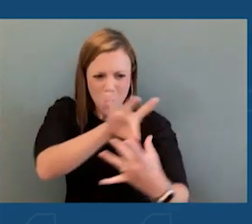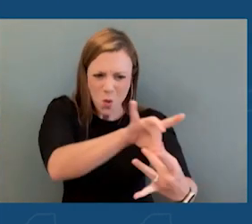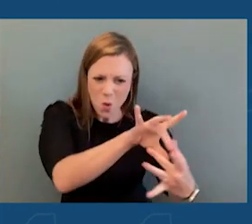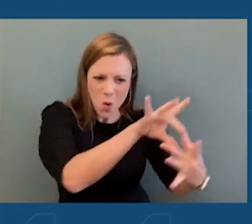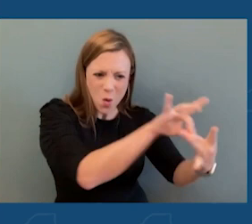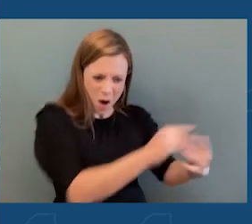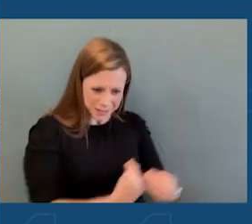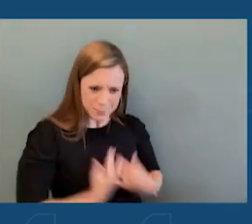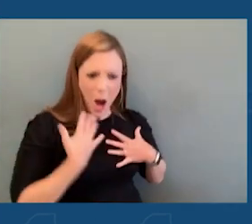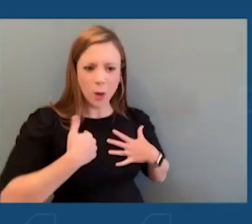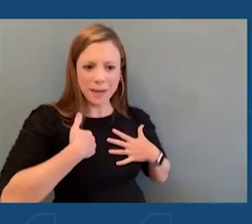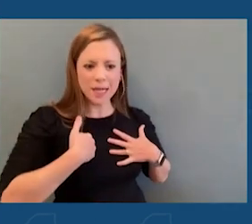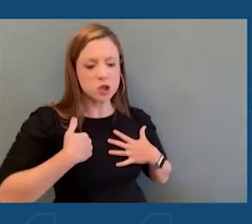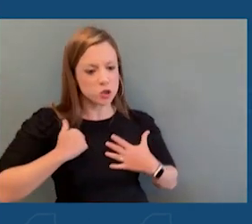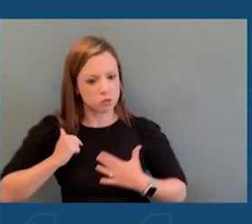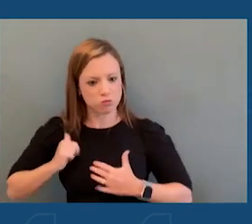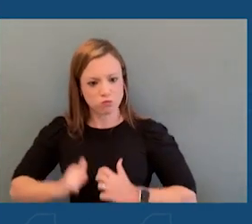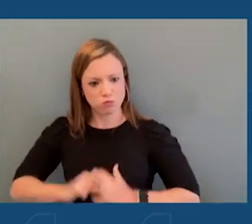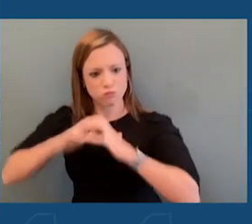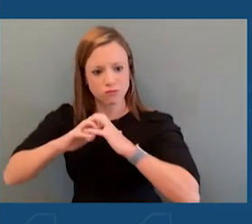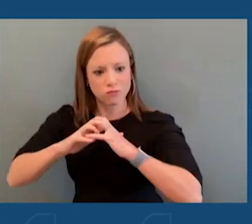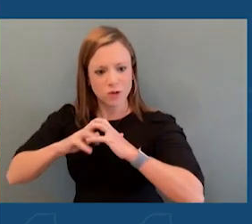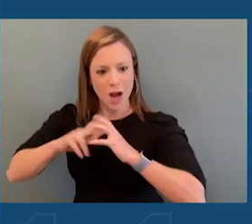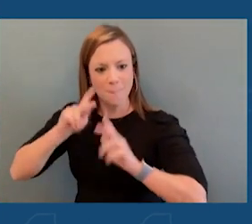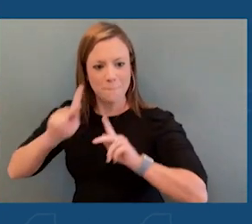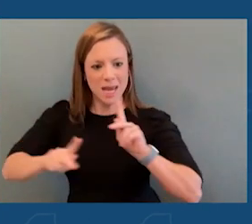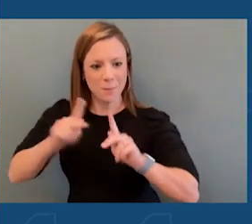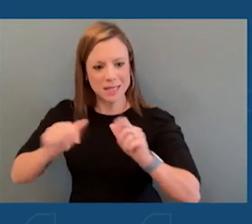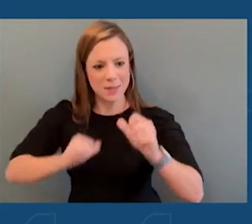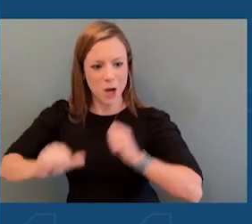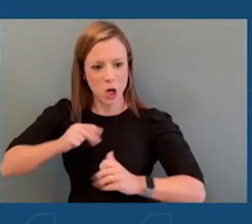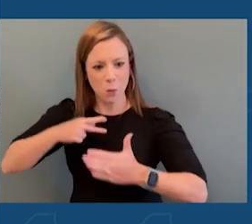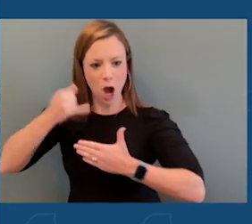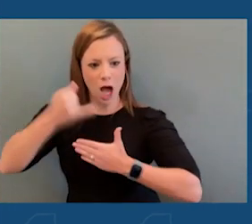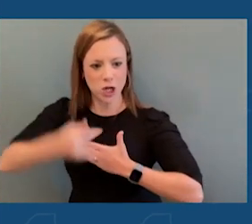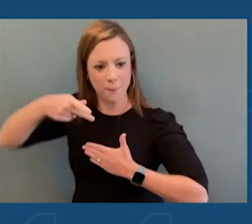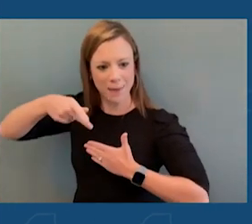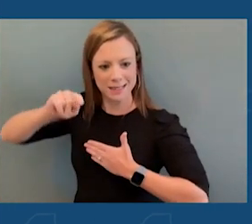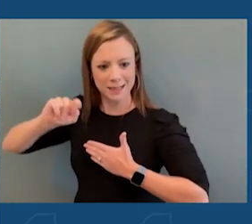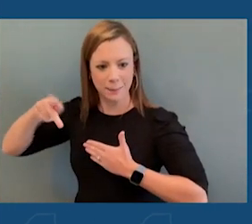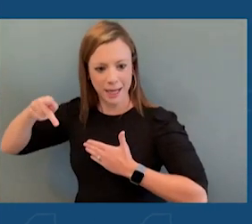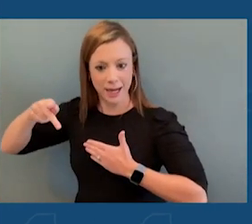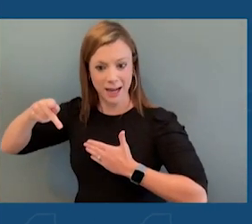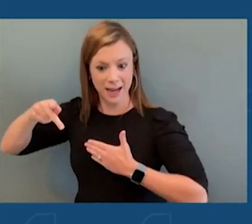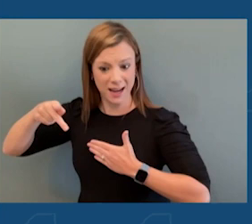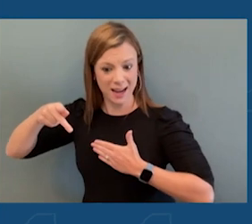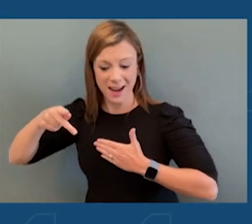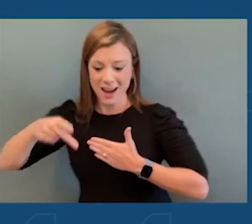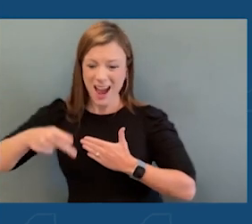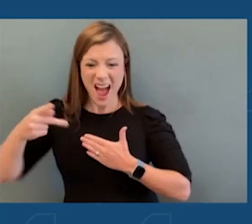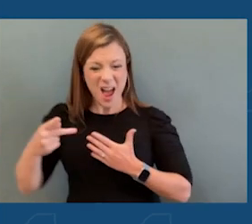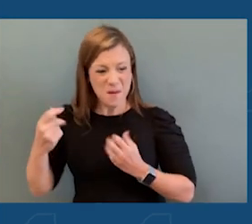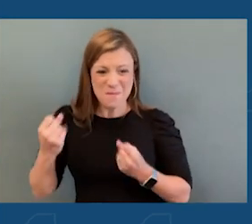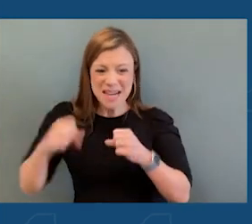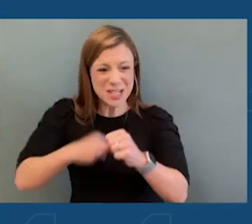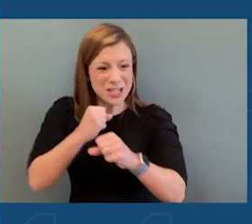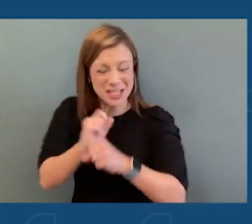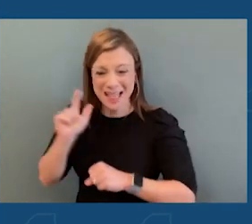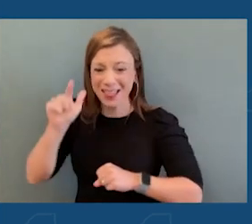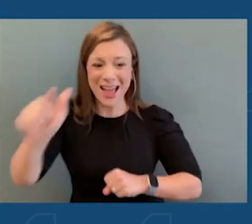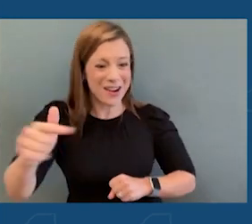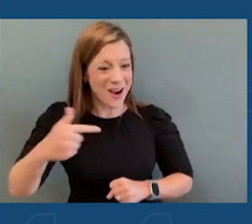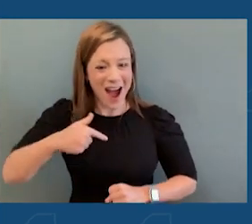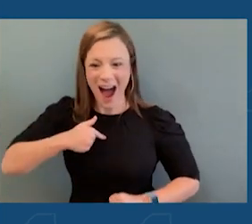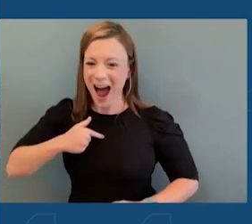Project. Today, 15 years later, I am overjoyed, overwhelmed, to